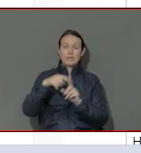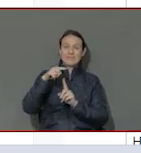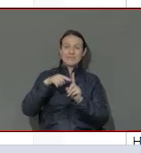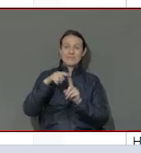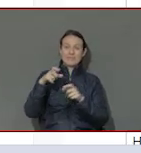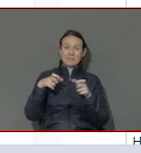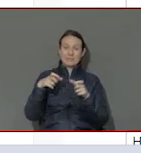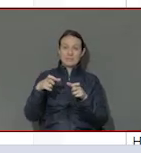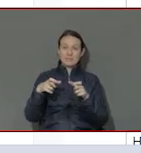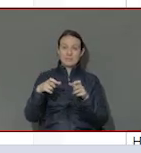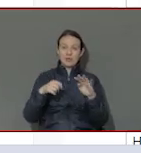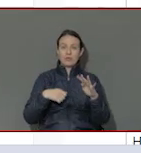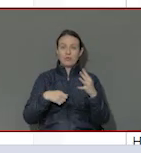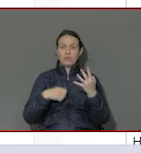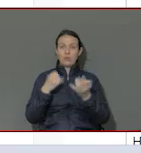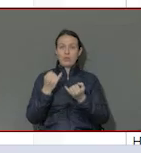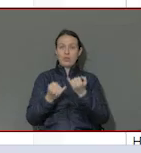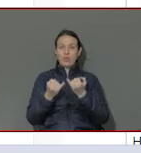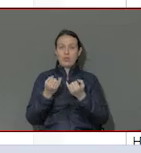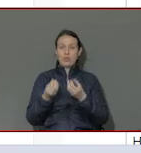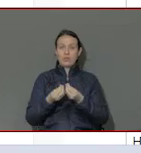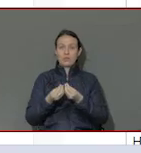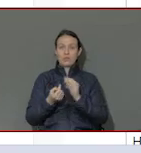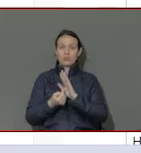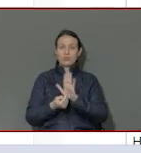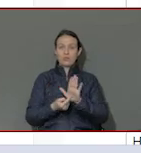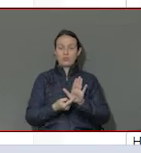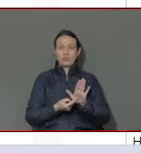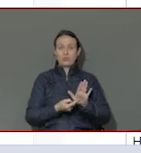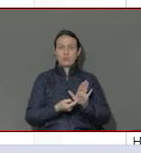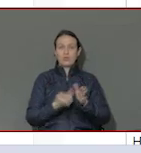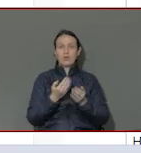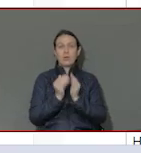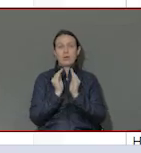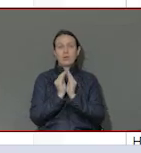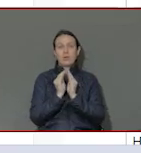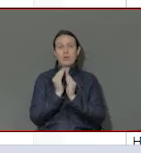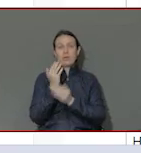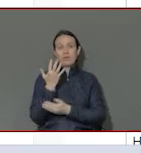display of sex organ. Meaning that question can equate to 5 marks.